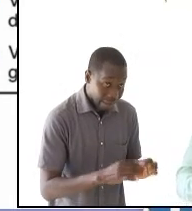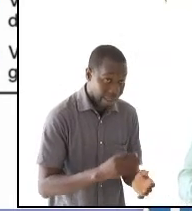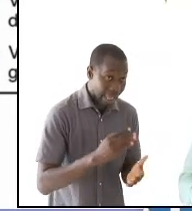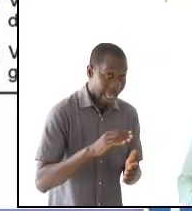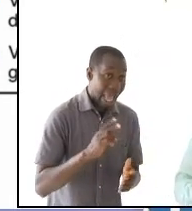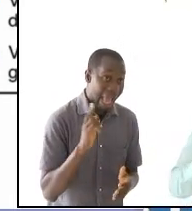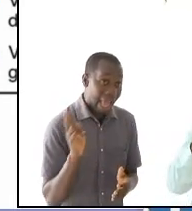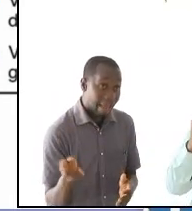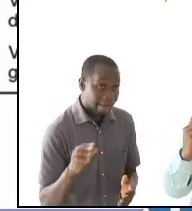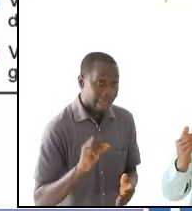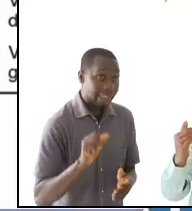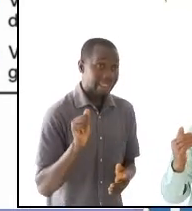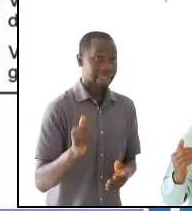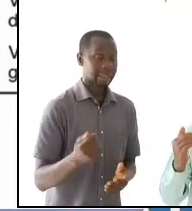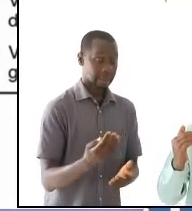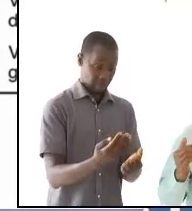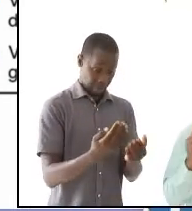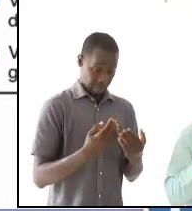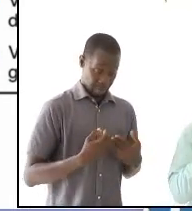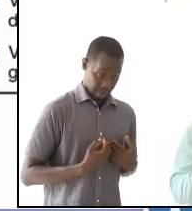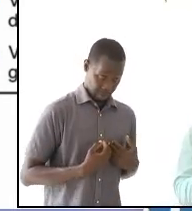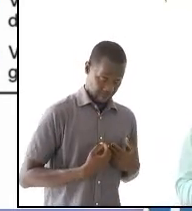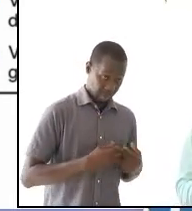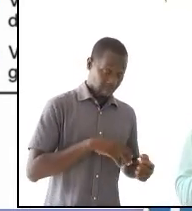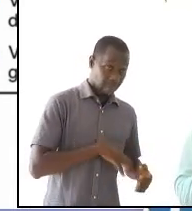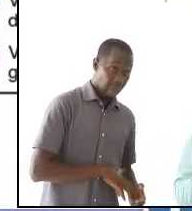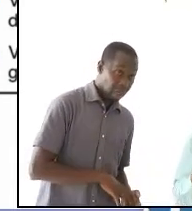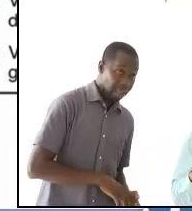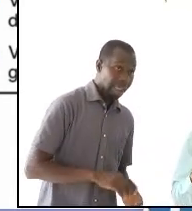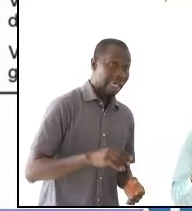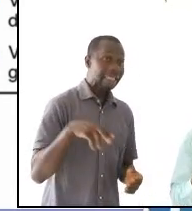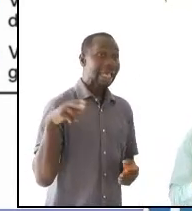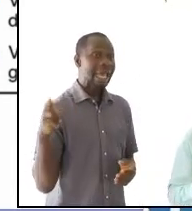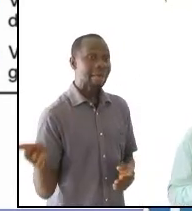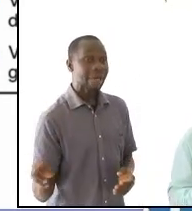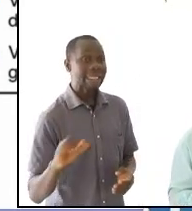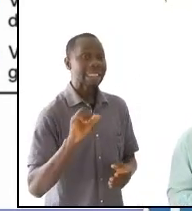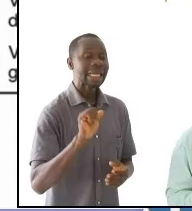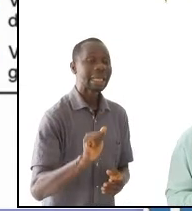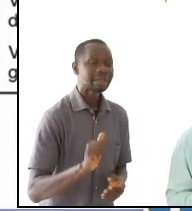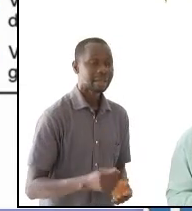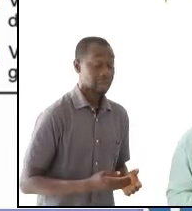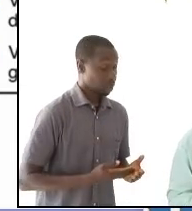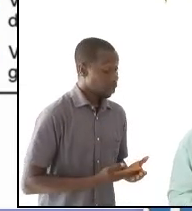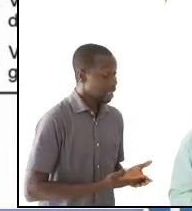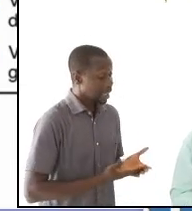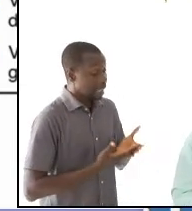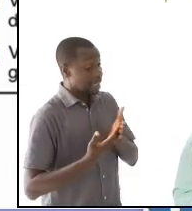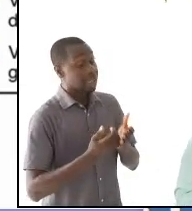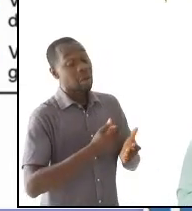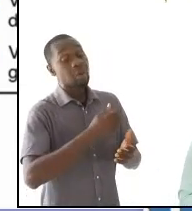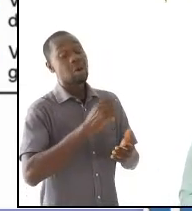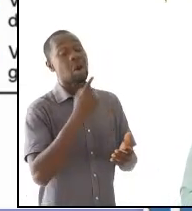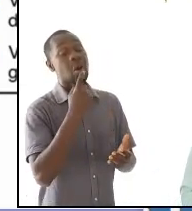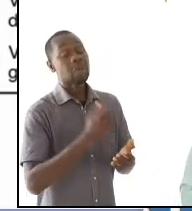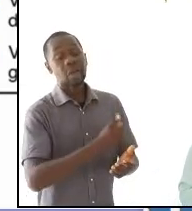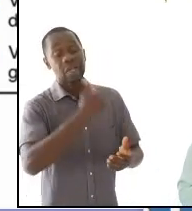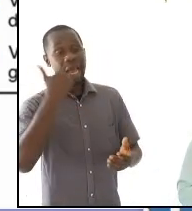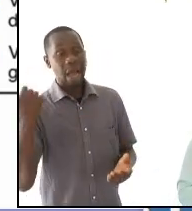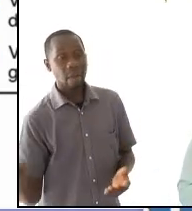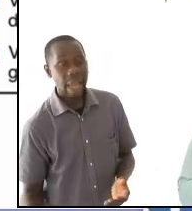hepatic. So the one bringing blood to the liver is the hepatic artery. The one taking the blood away, hepatic